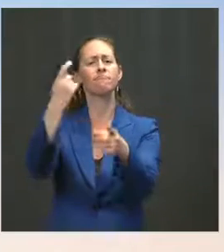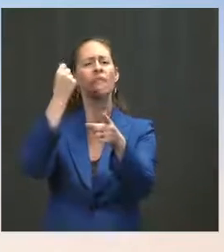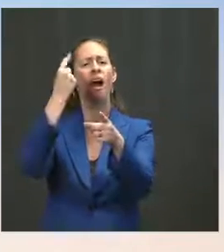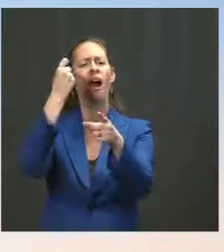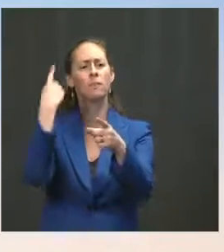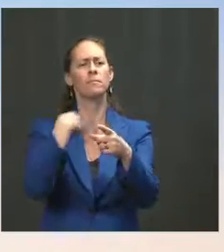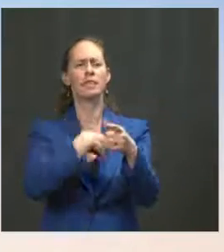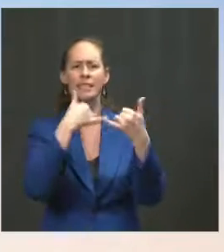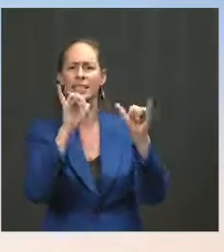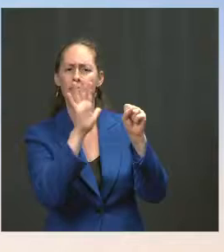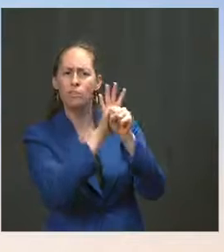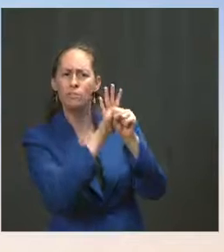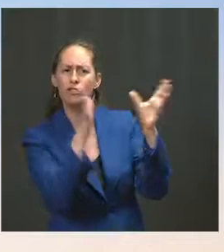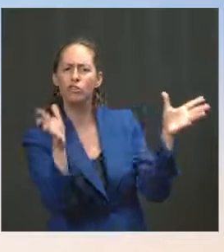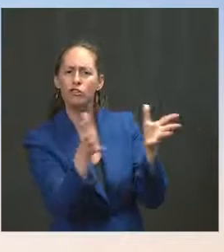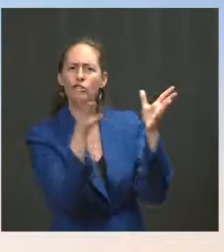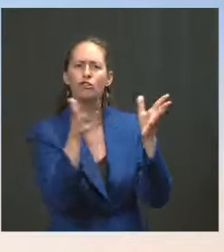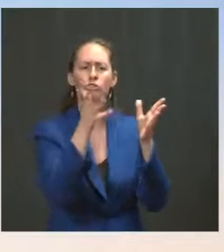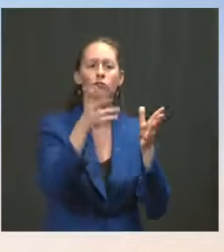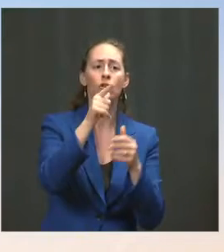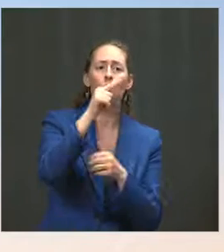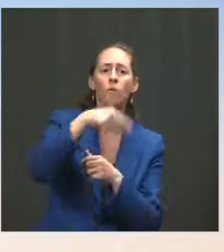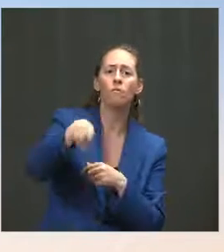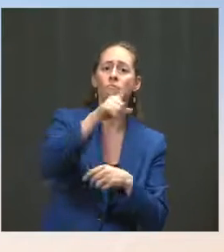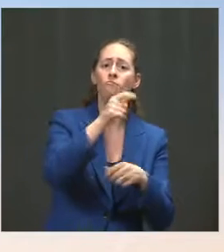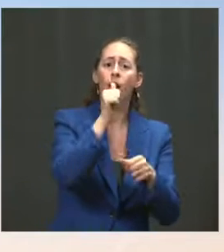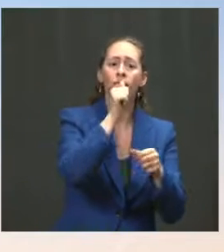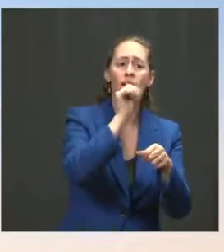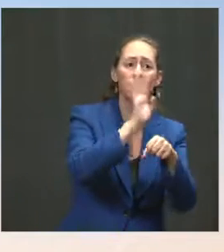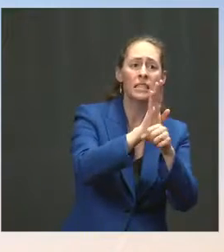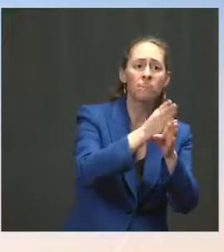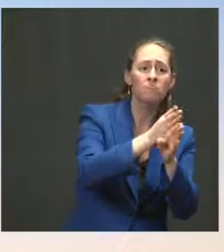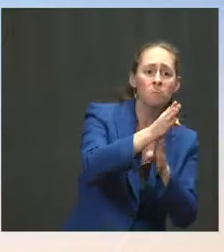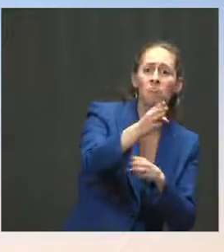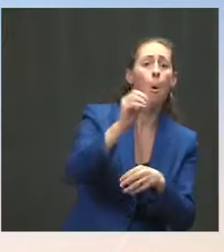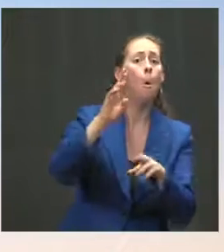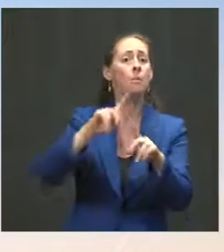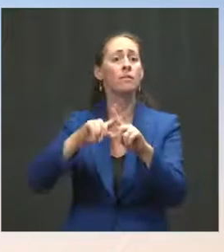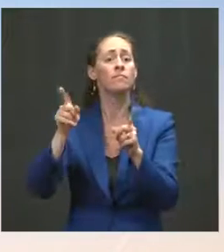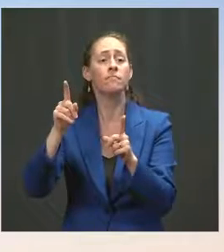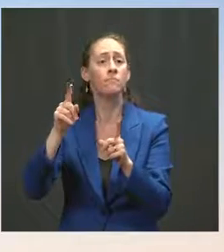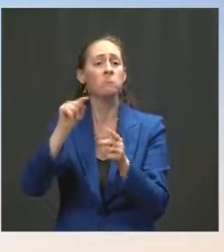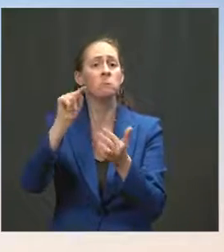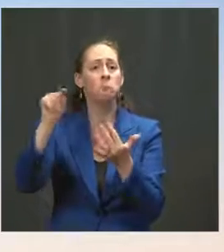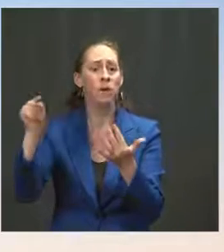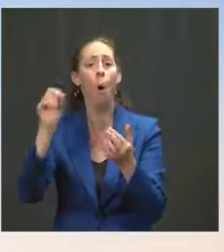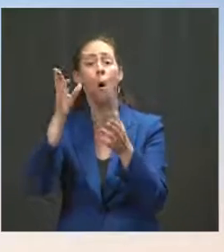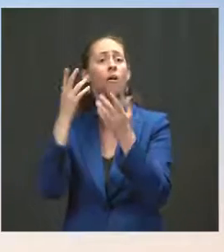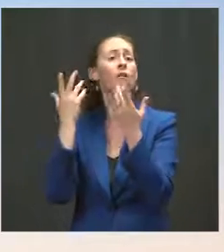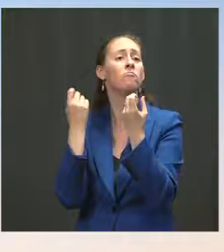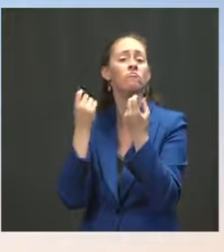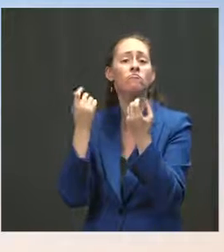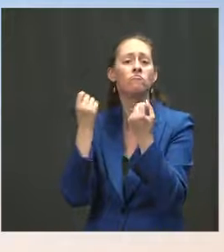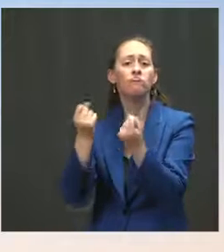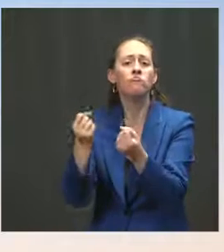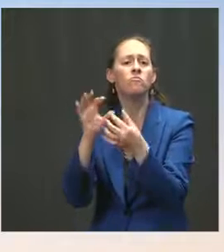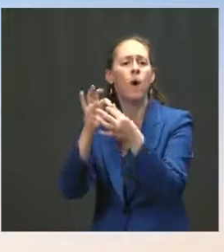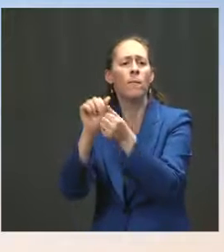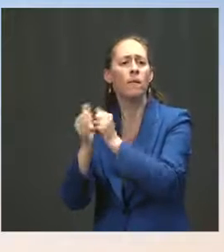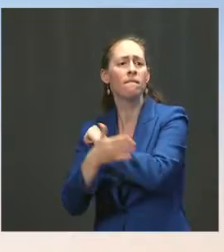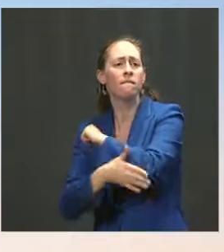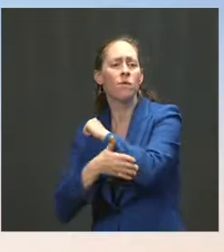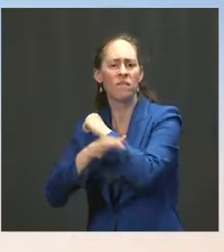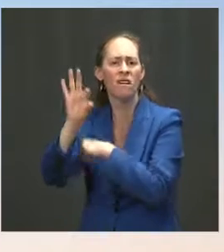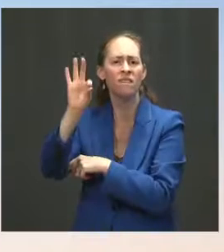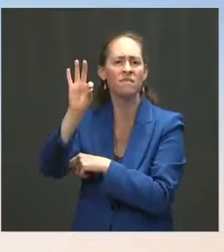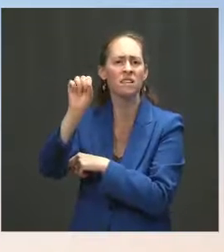elevate career staff, foreign service officers who've proudly served our country through Democrats and Republicans to serve in these posts